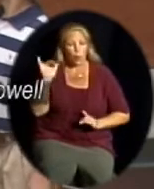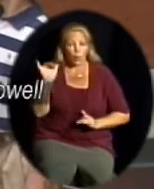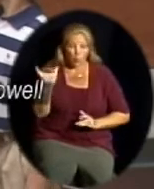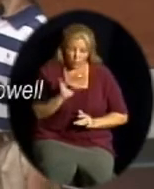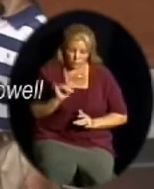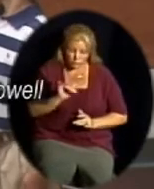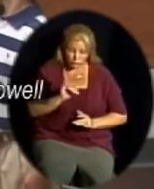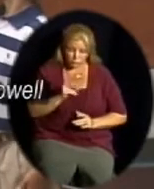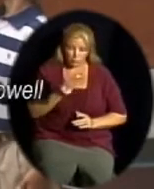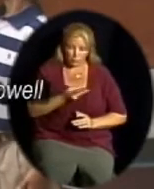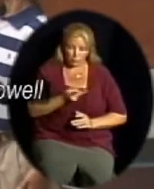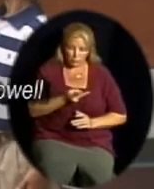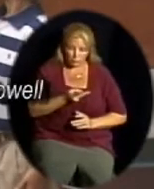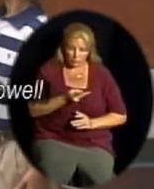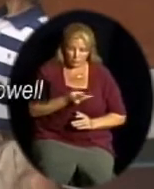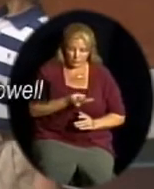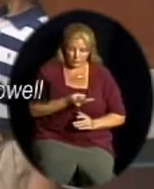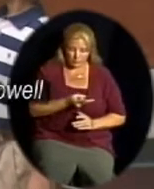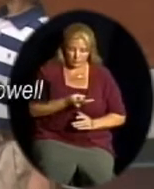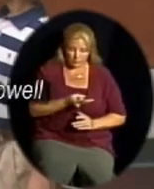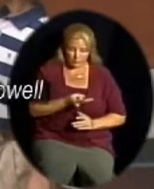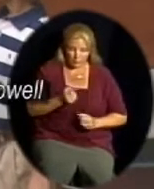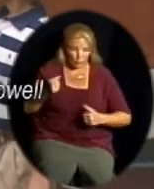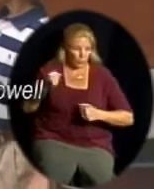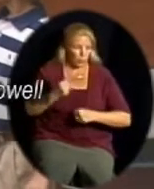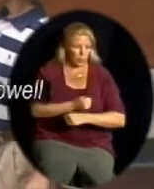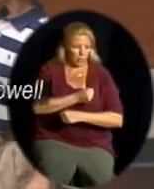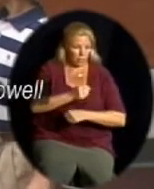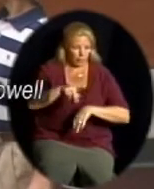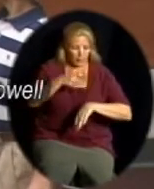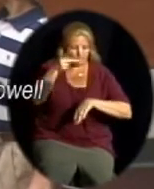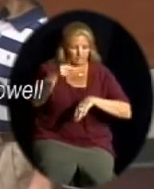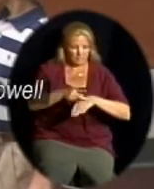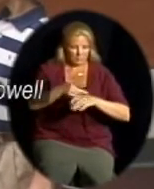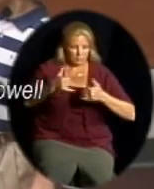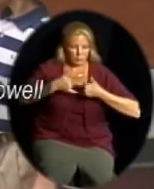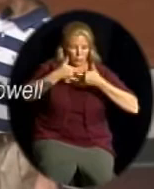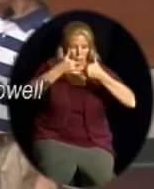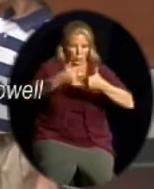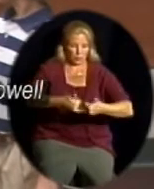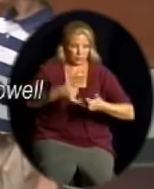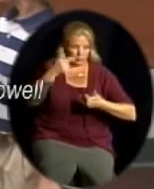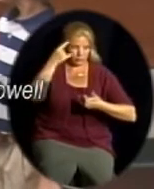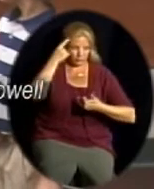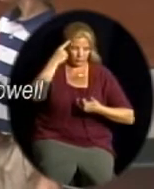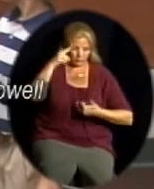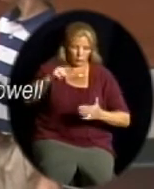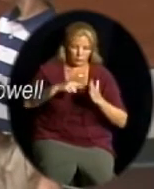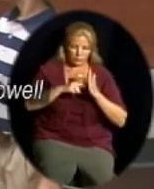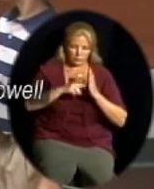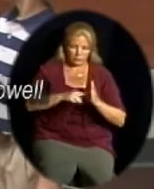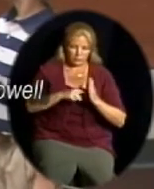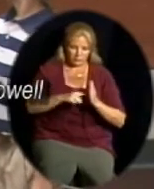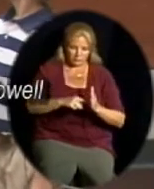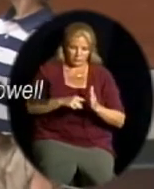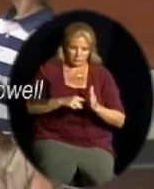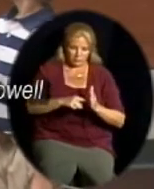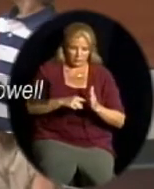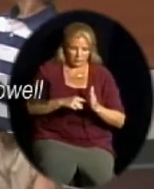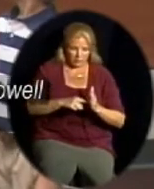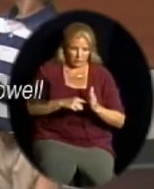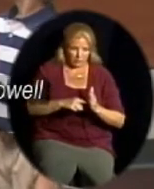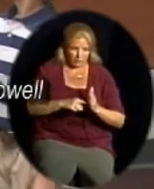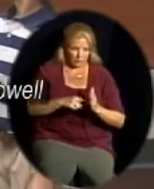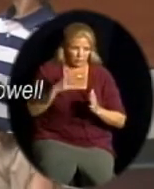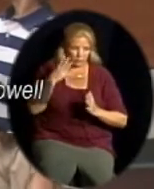and students, they both won the Principals Award for demonstration of the 4 student guiding principles.